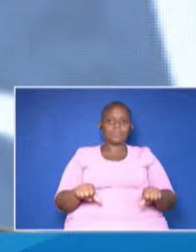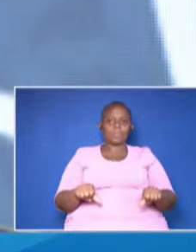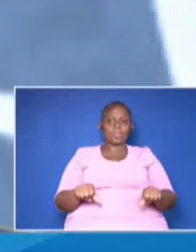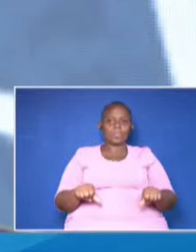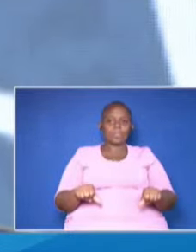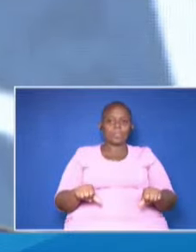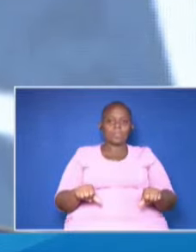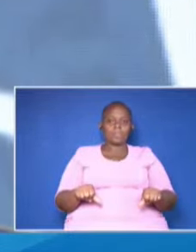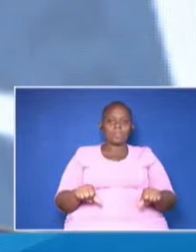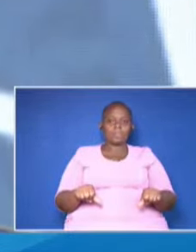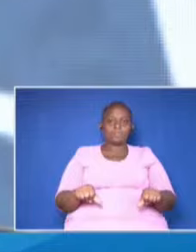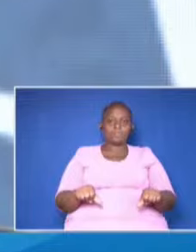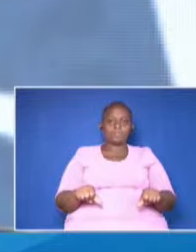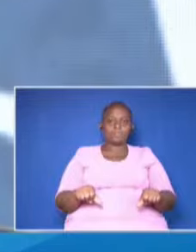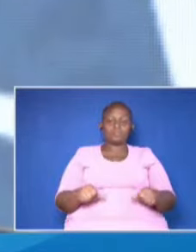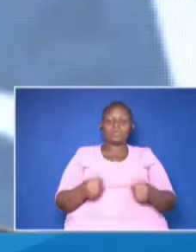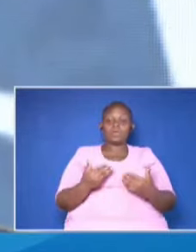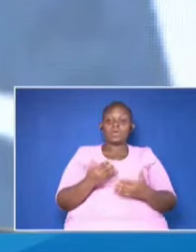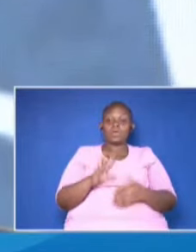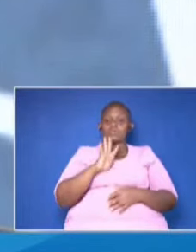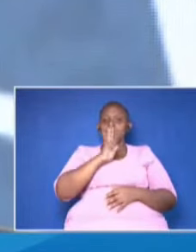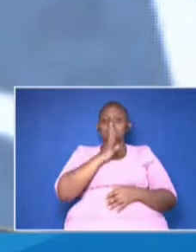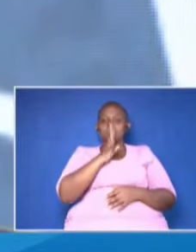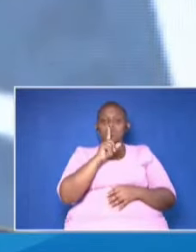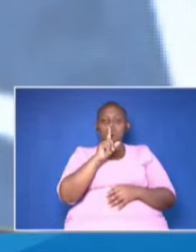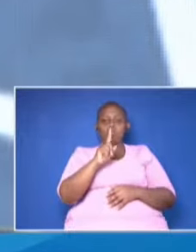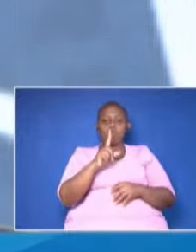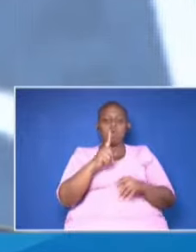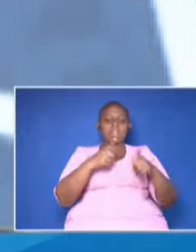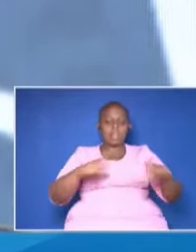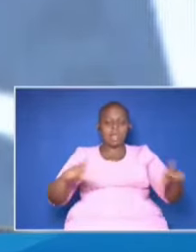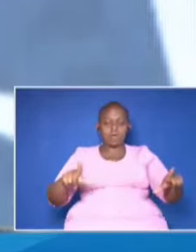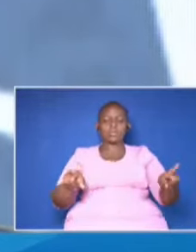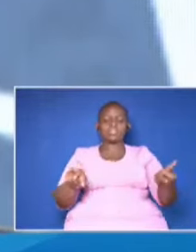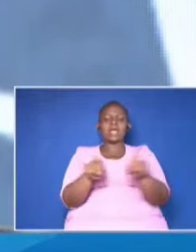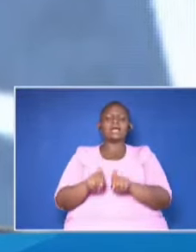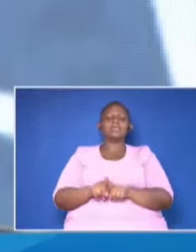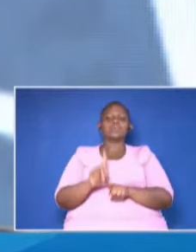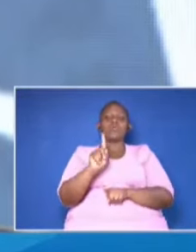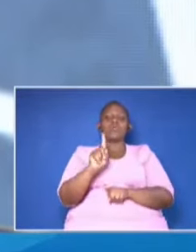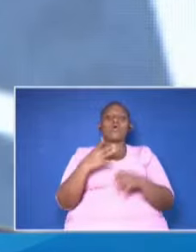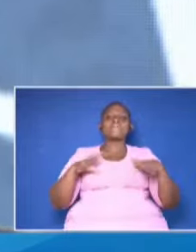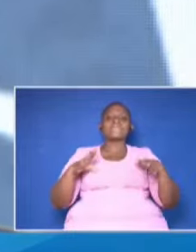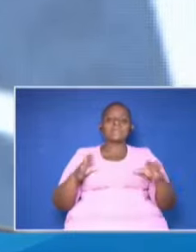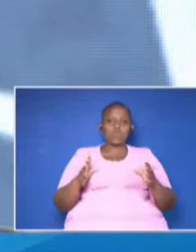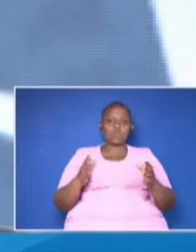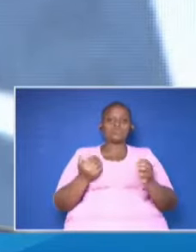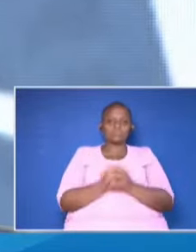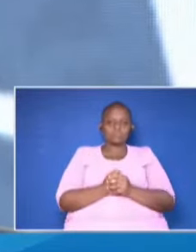altar they speak one language and one people as one people